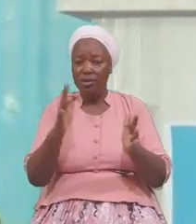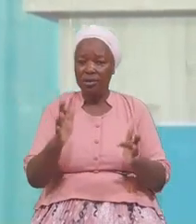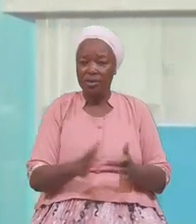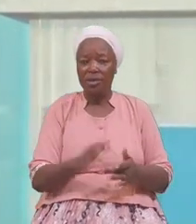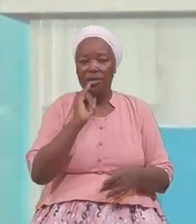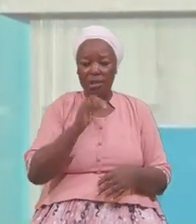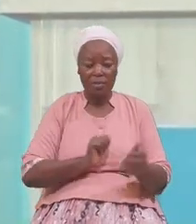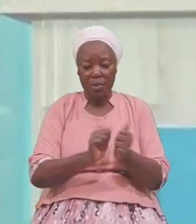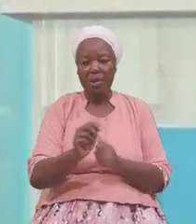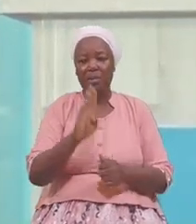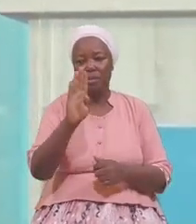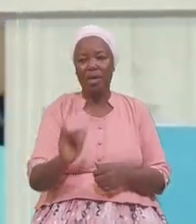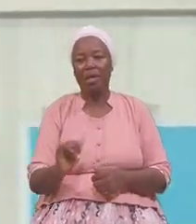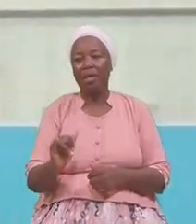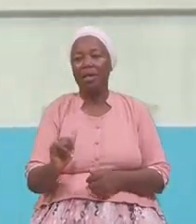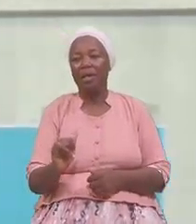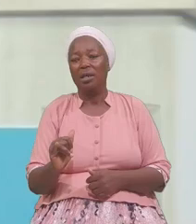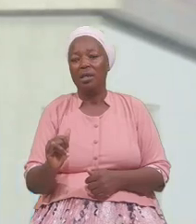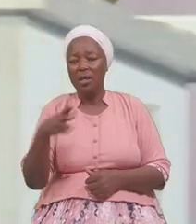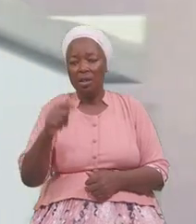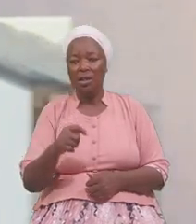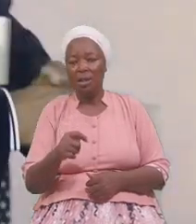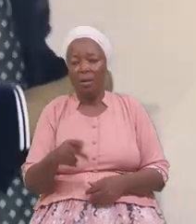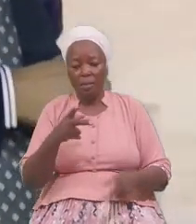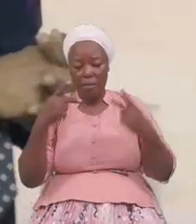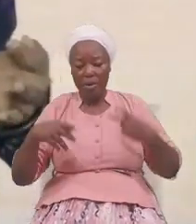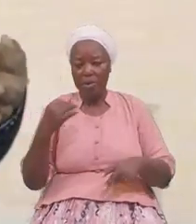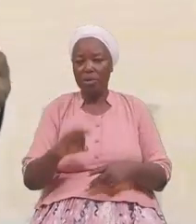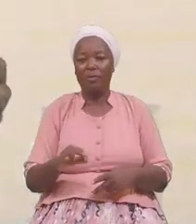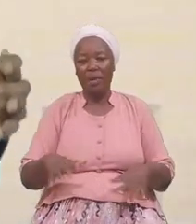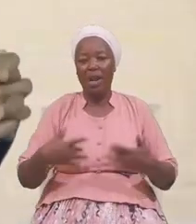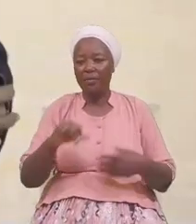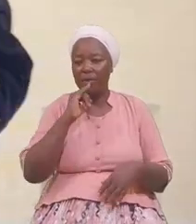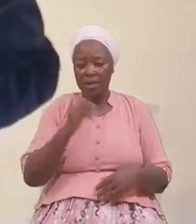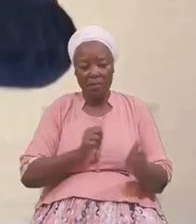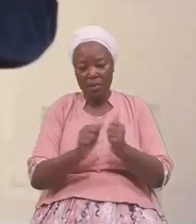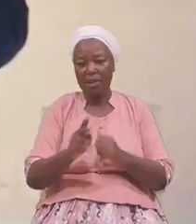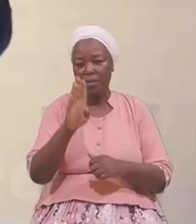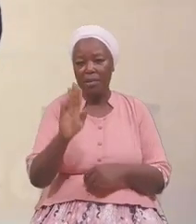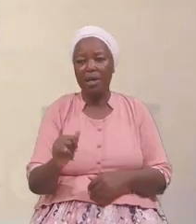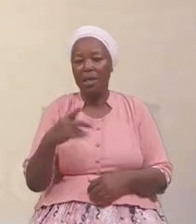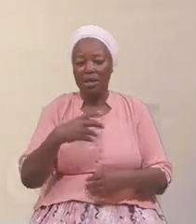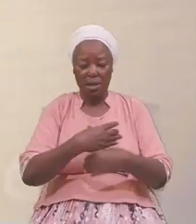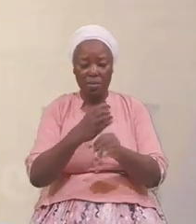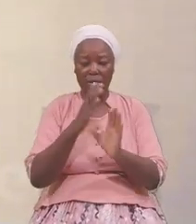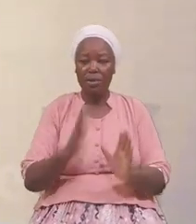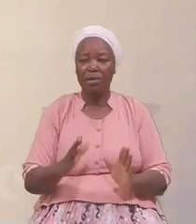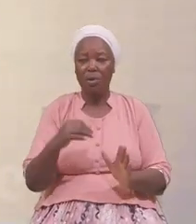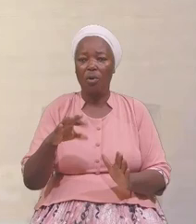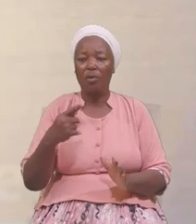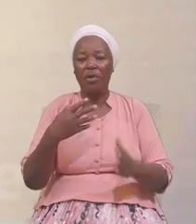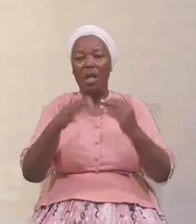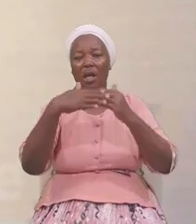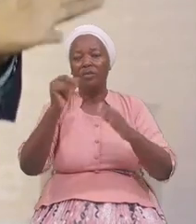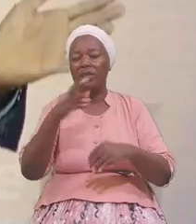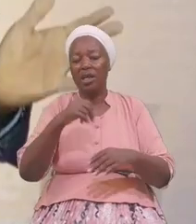is passing by. The Prince of Life is passing by. The Creator of the heavens